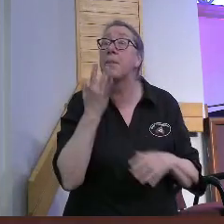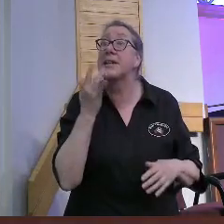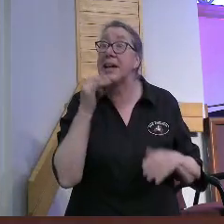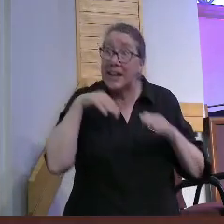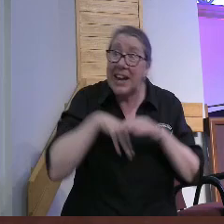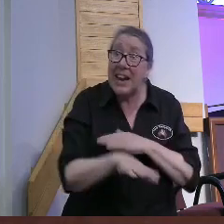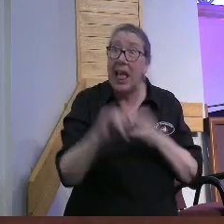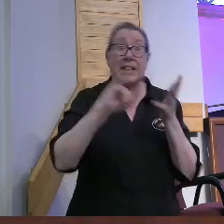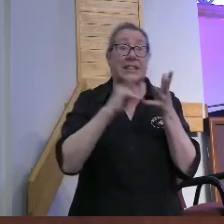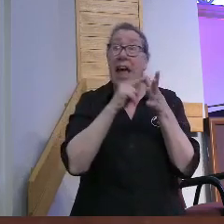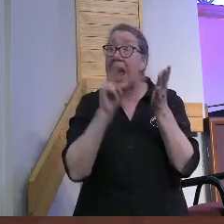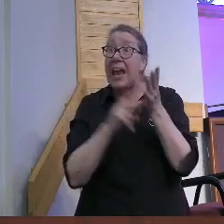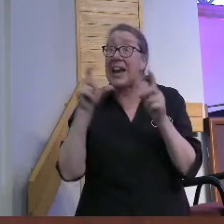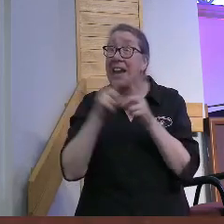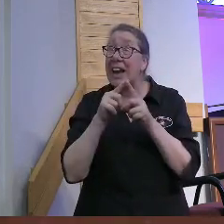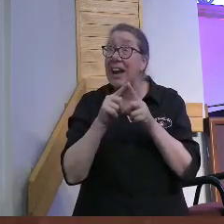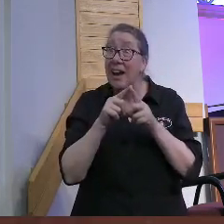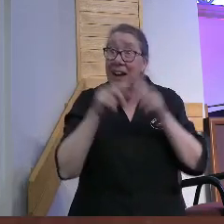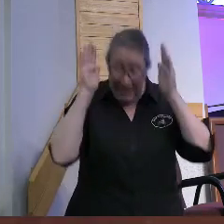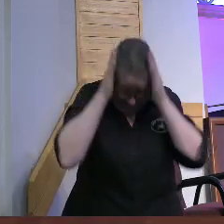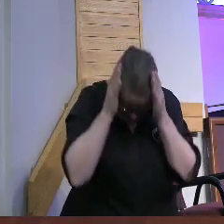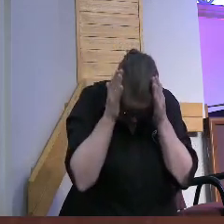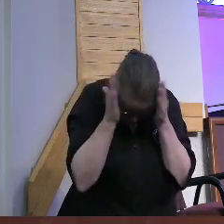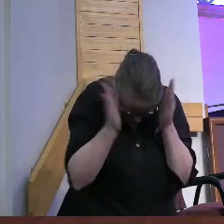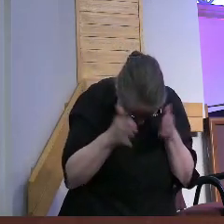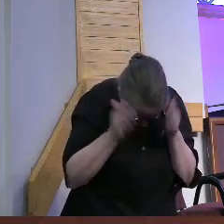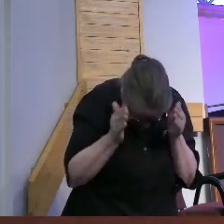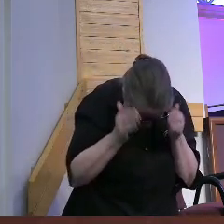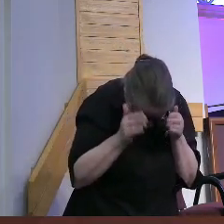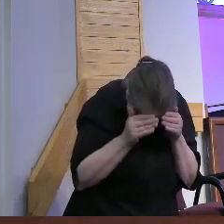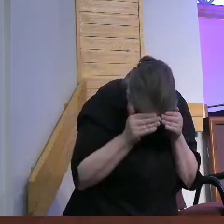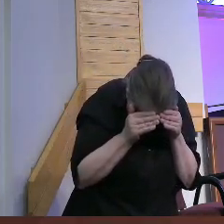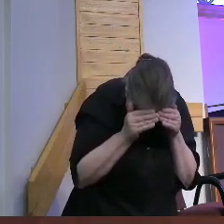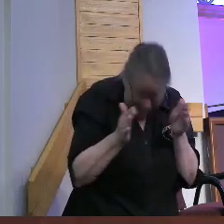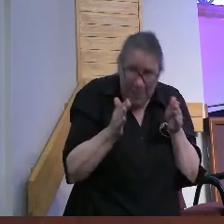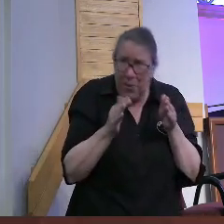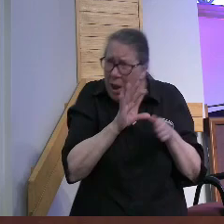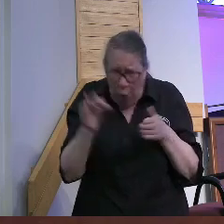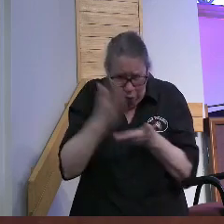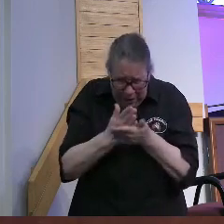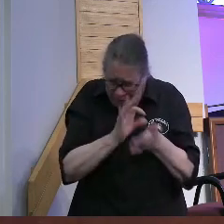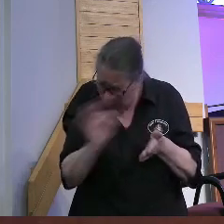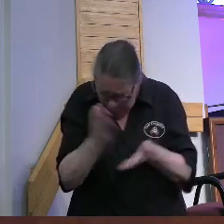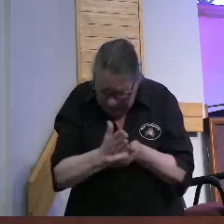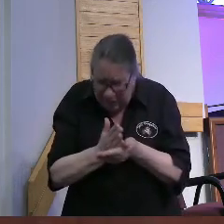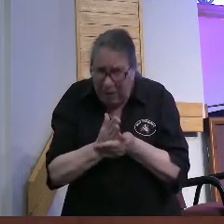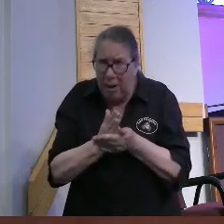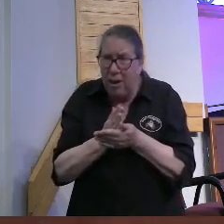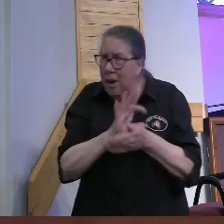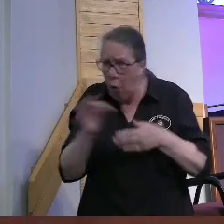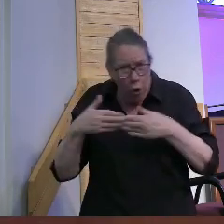about? Does God expect me to bury my head in the sand? And does God expect me not to deal with reality?